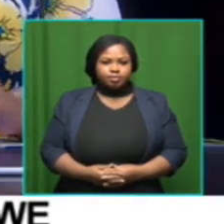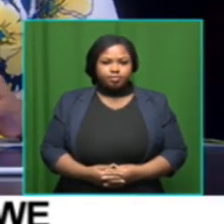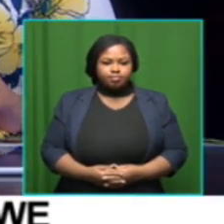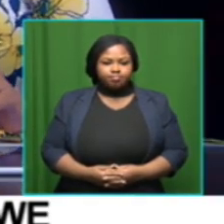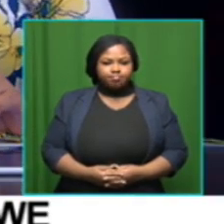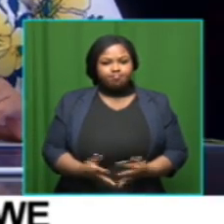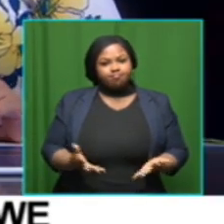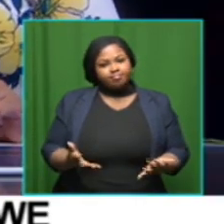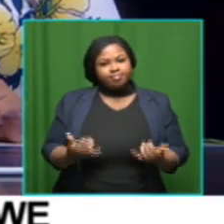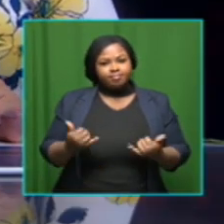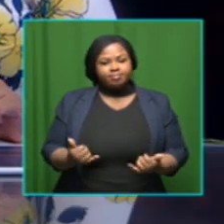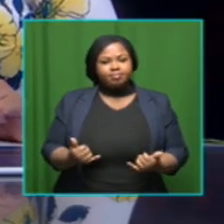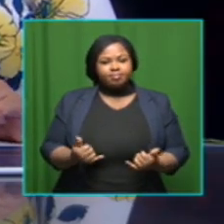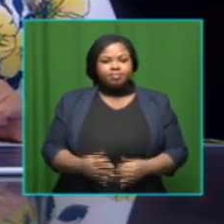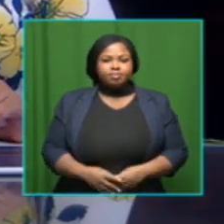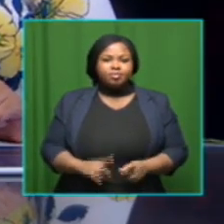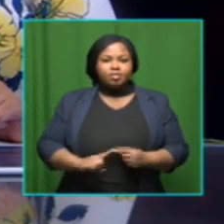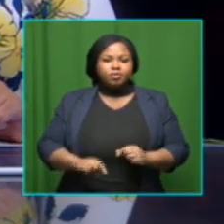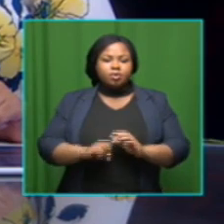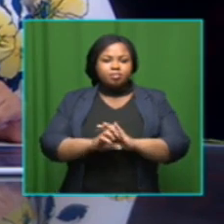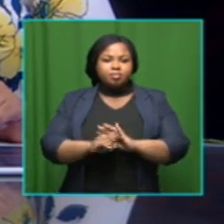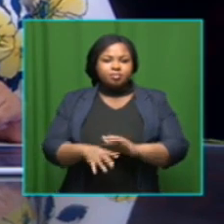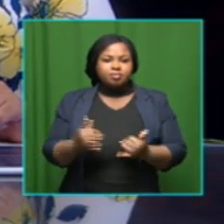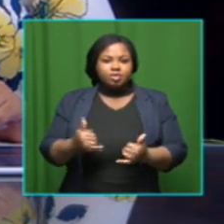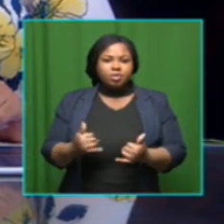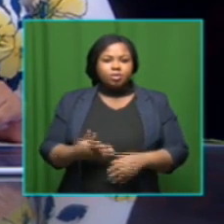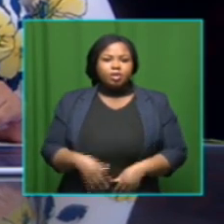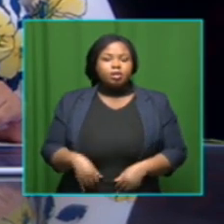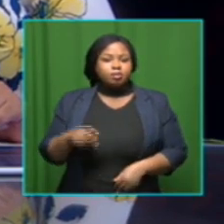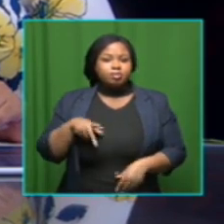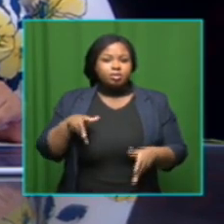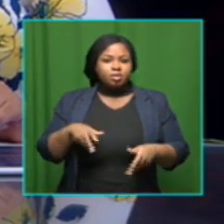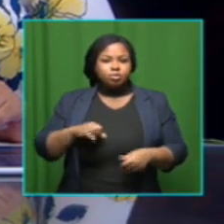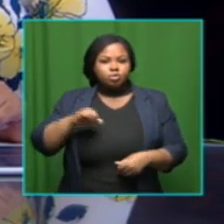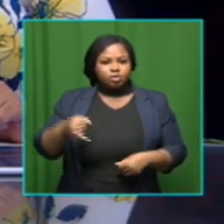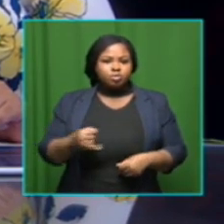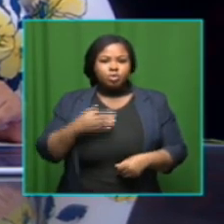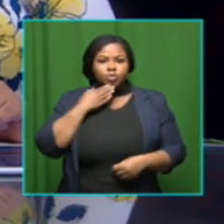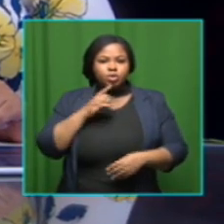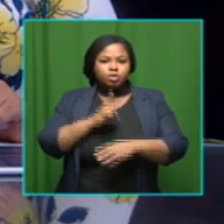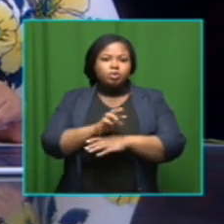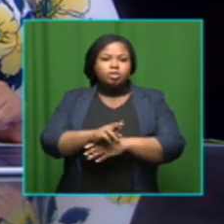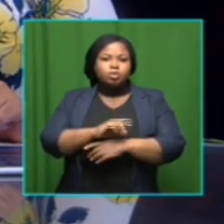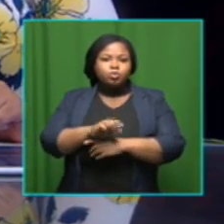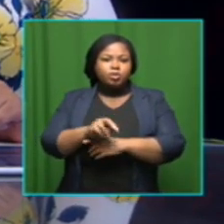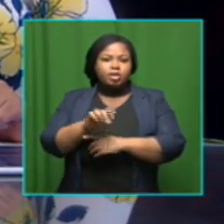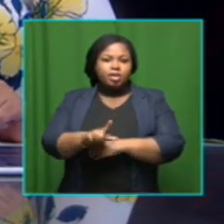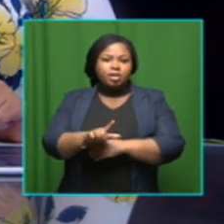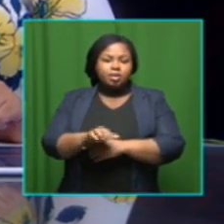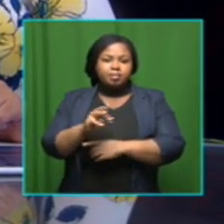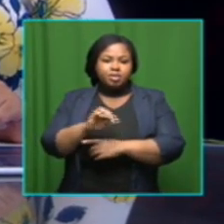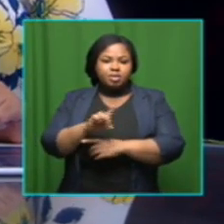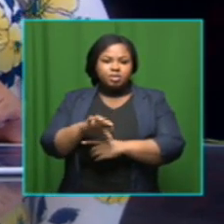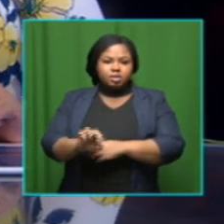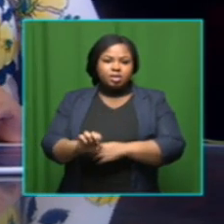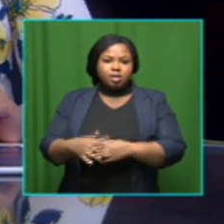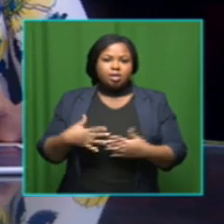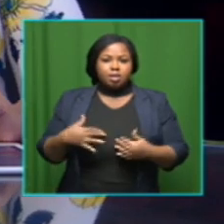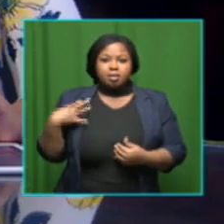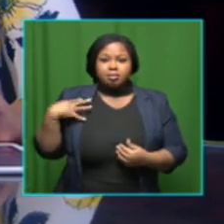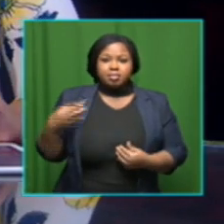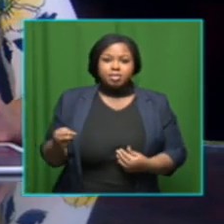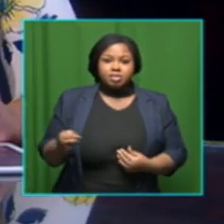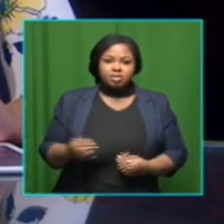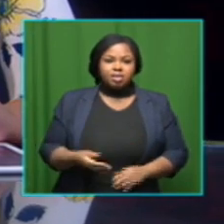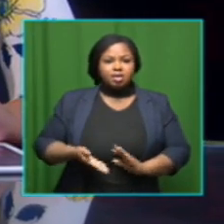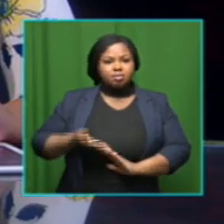All right, coming out of that media briefing there in Sandringham here in Johannesburg, Dr. Zweli Mkhize, the health minister, bringing us